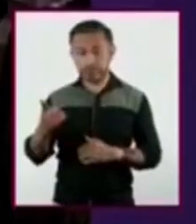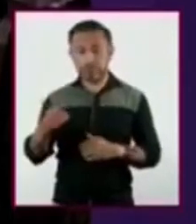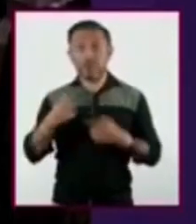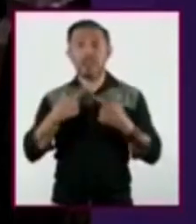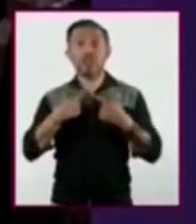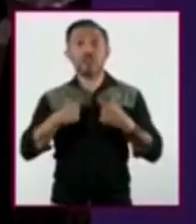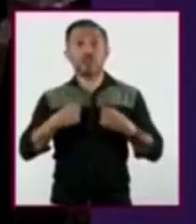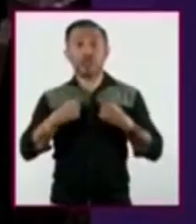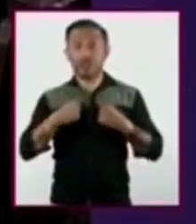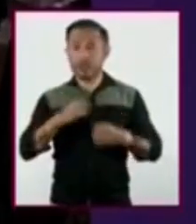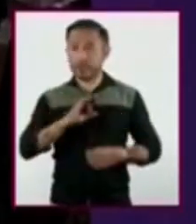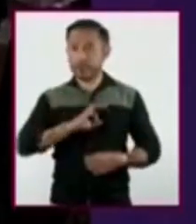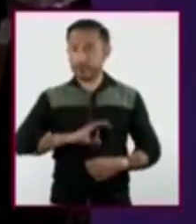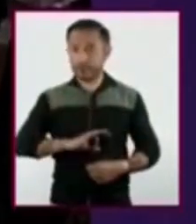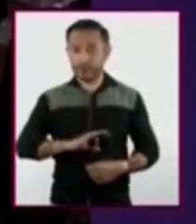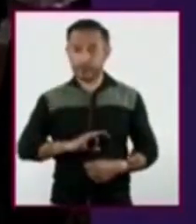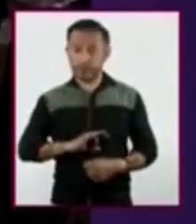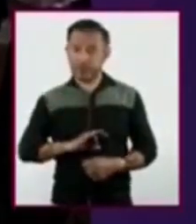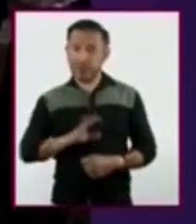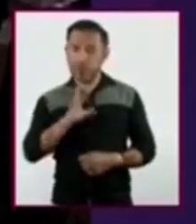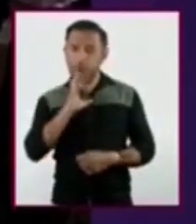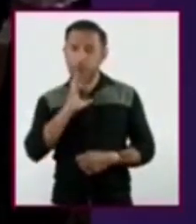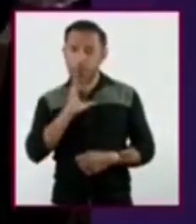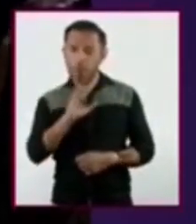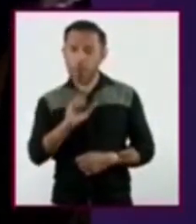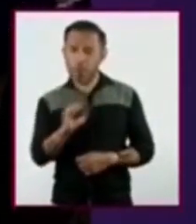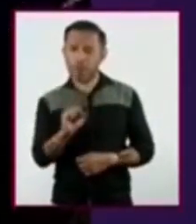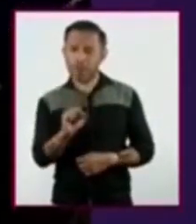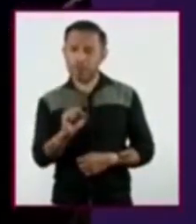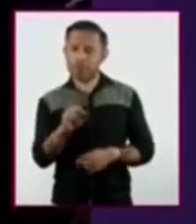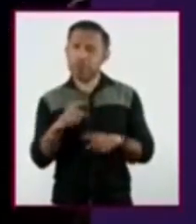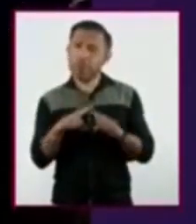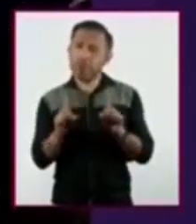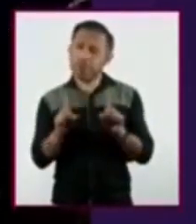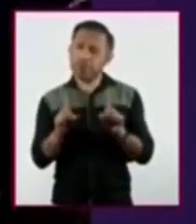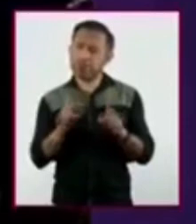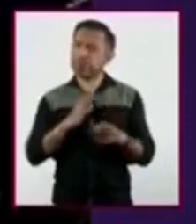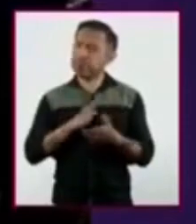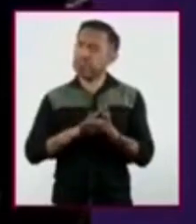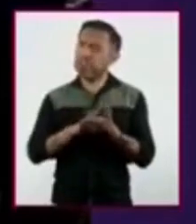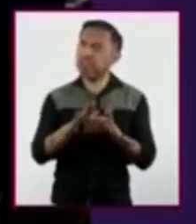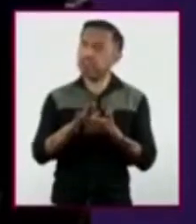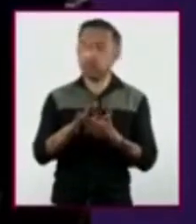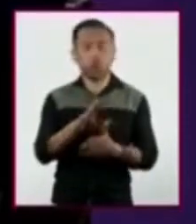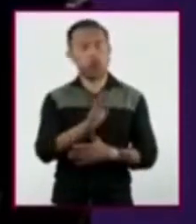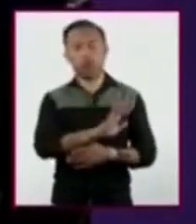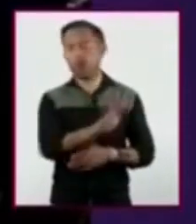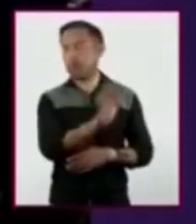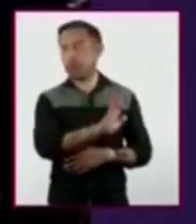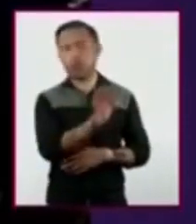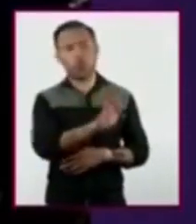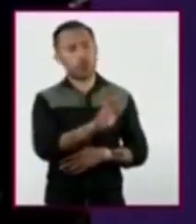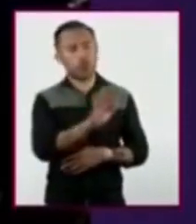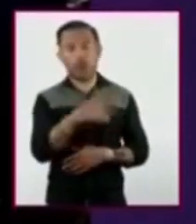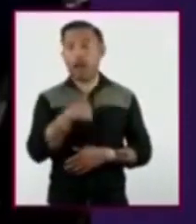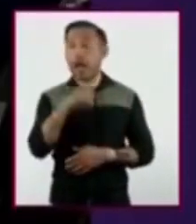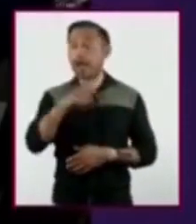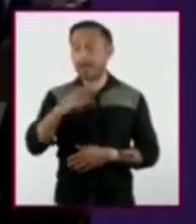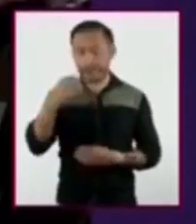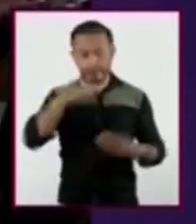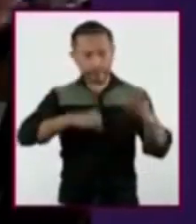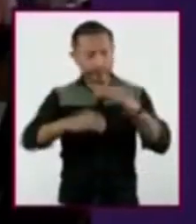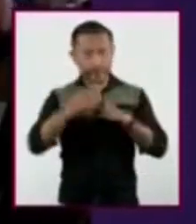shirt is old, but it's nice. No. I need a disguise. Oh.